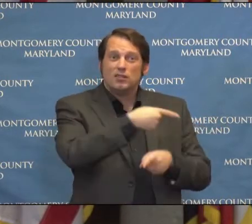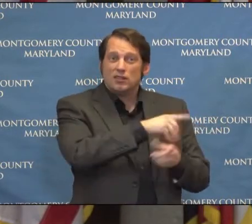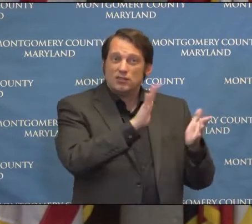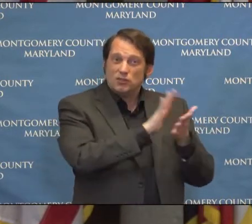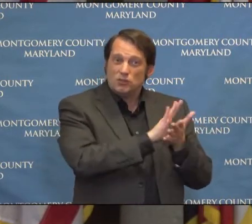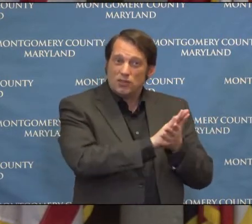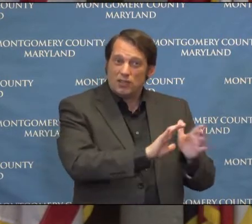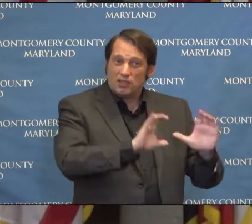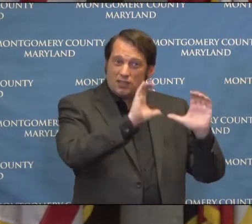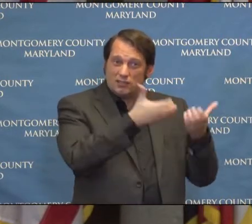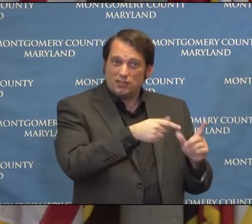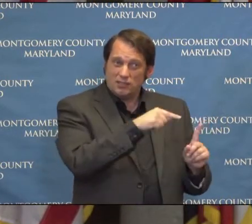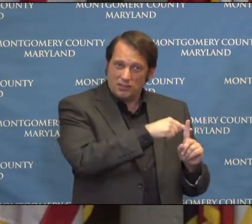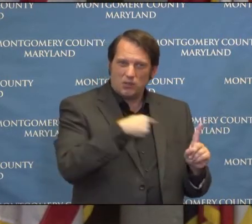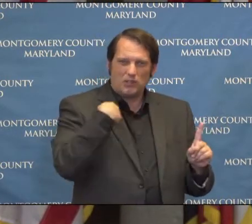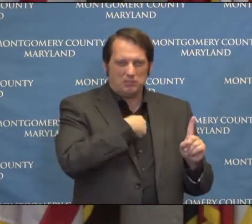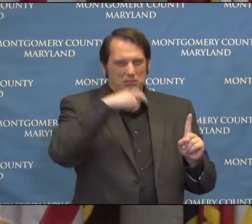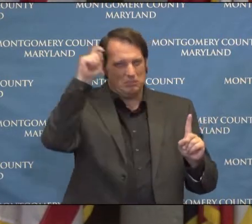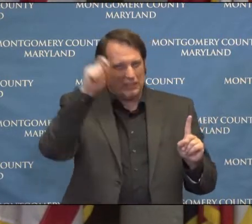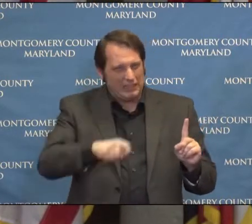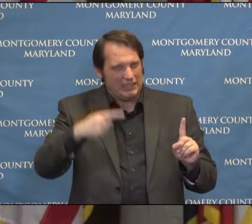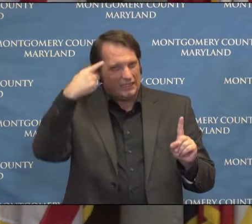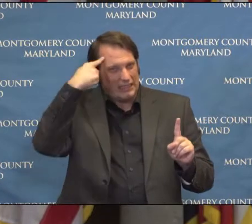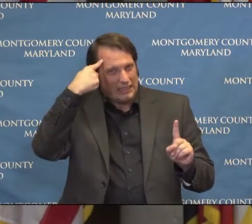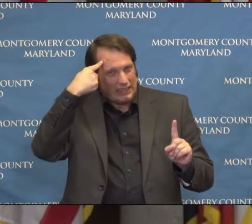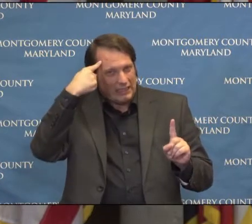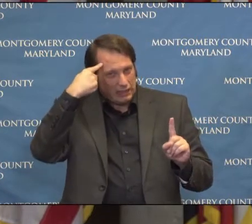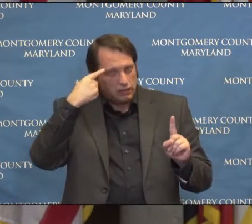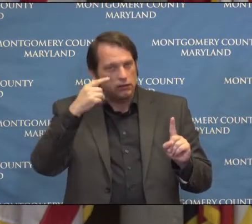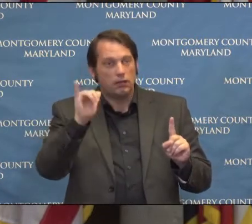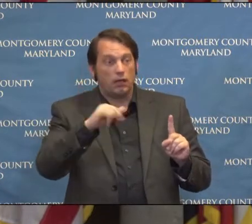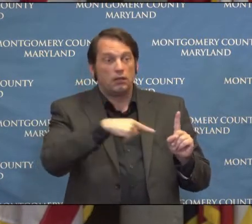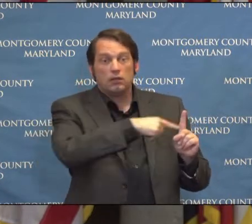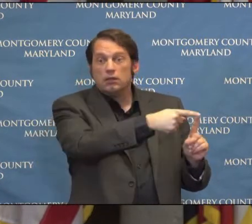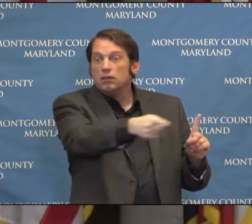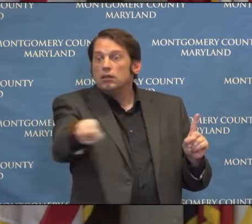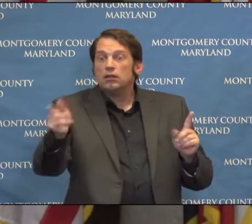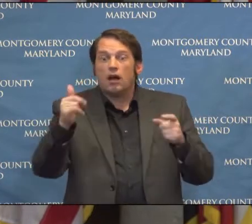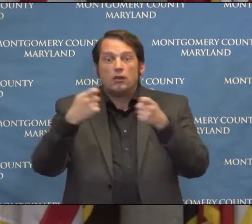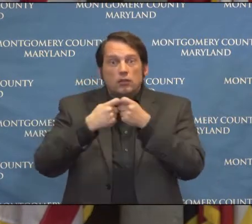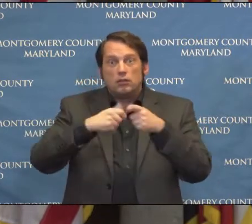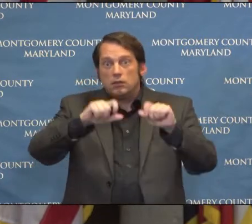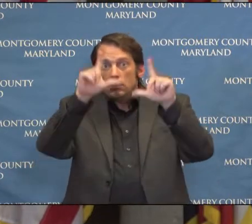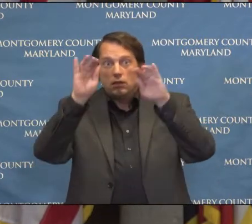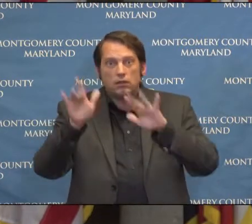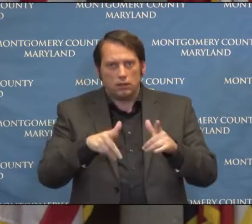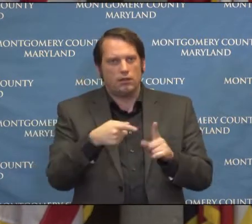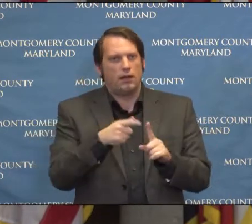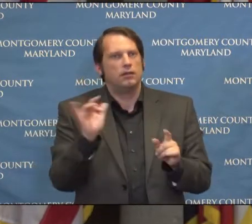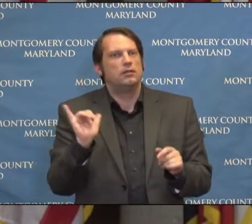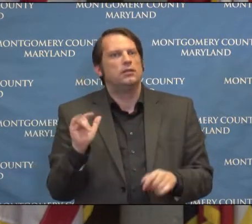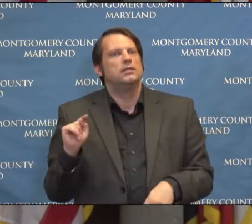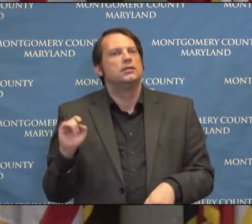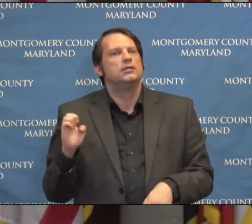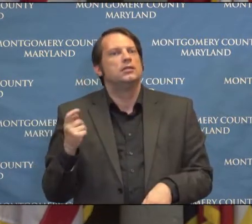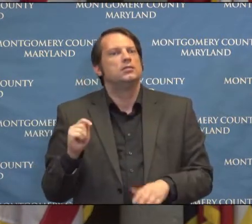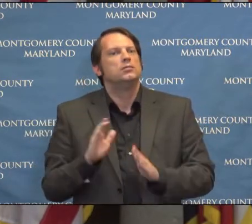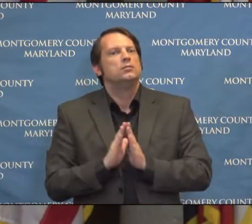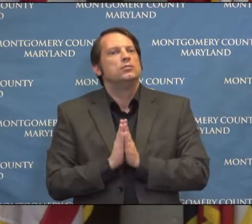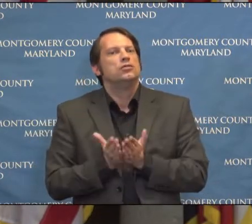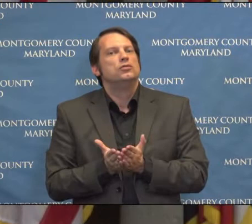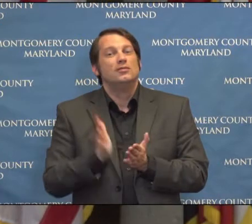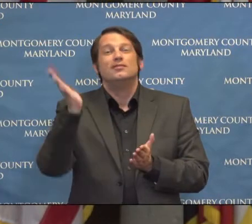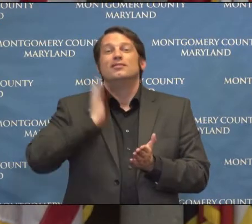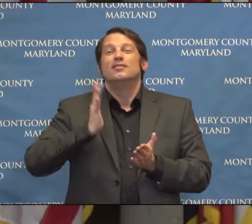to treat textbooks. So every child used to have textbooks. Now they all need those digital tools, and they need